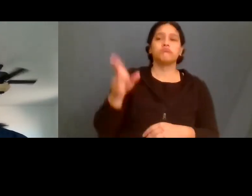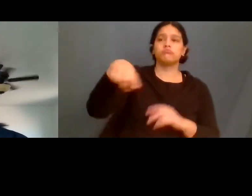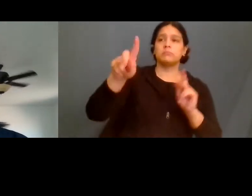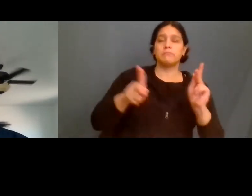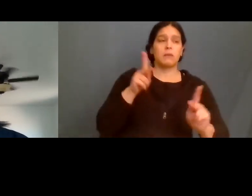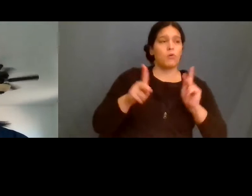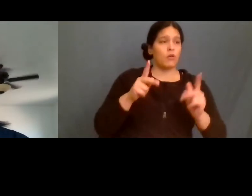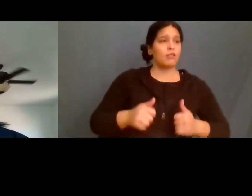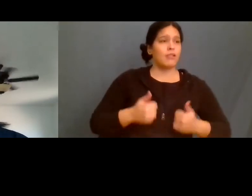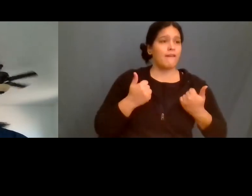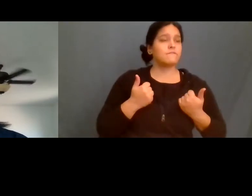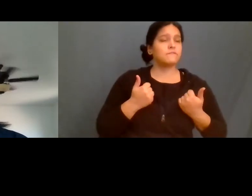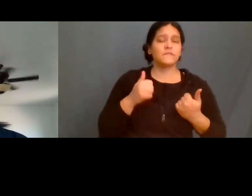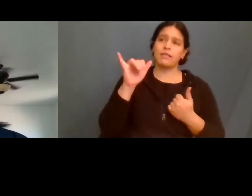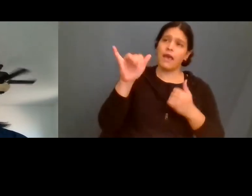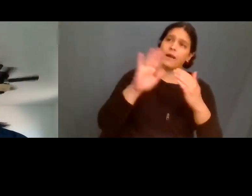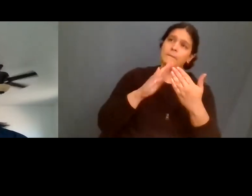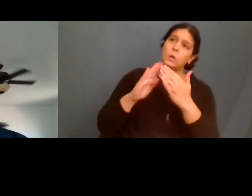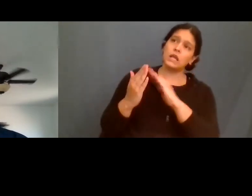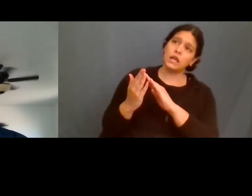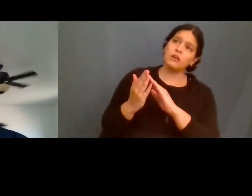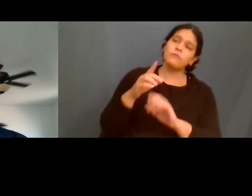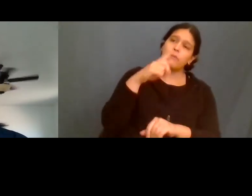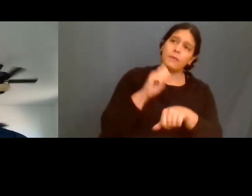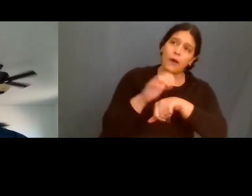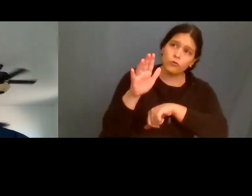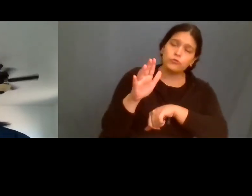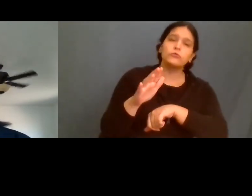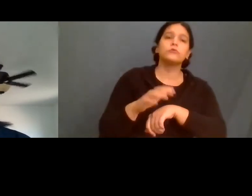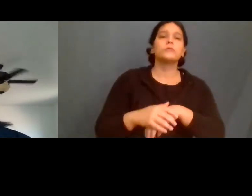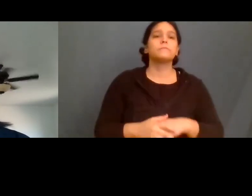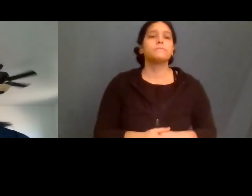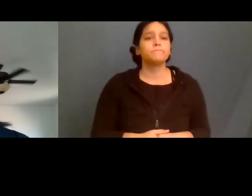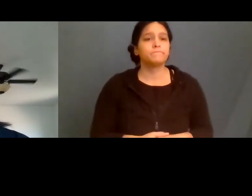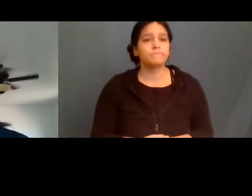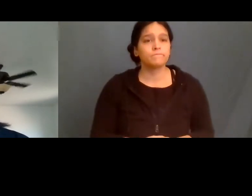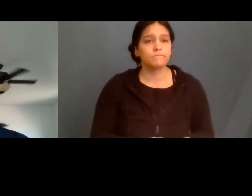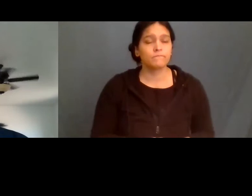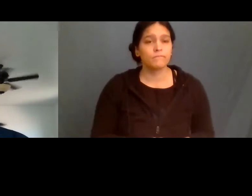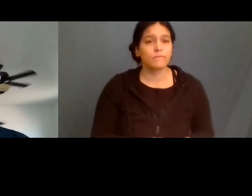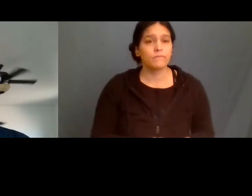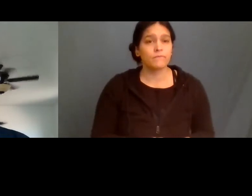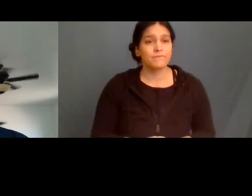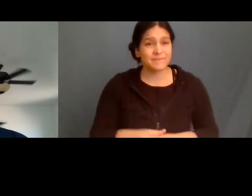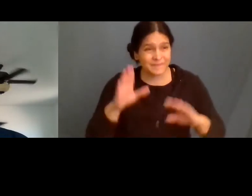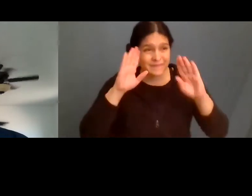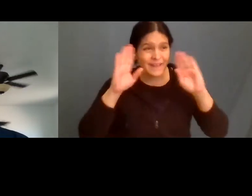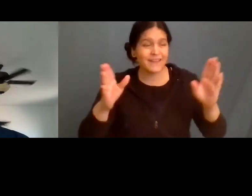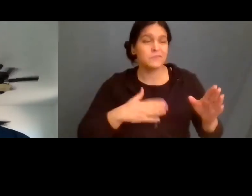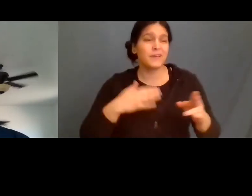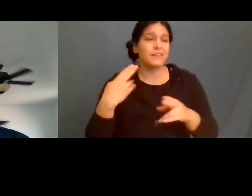live in the communities of Black Mountain and Forest Lake. My name is Lynn